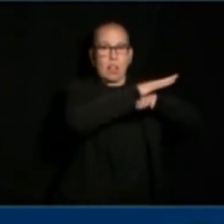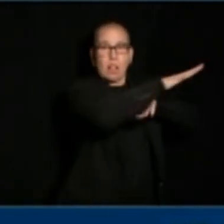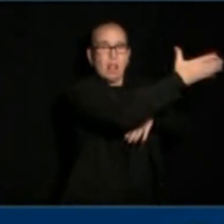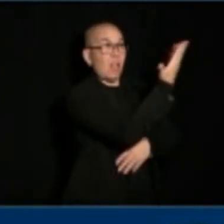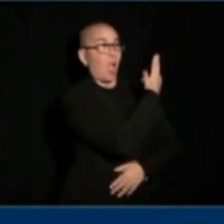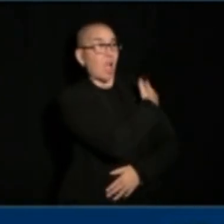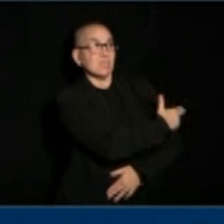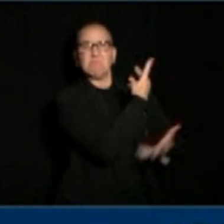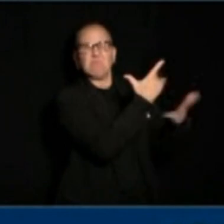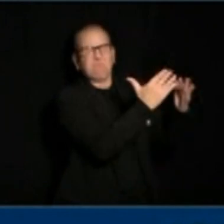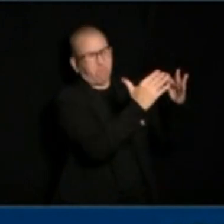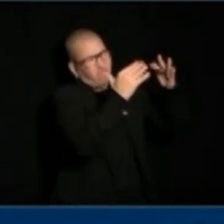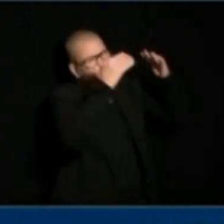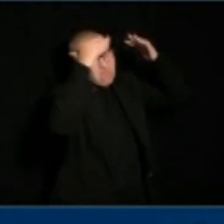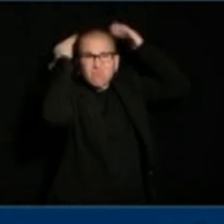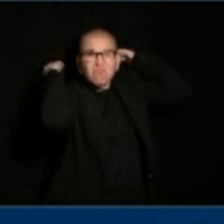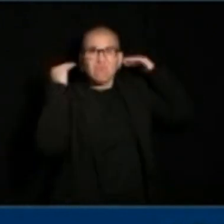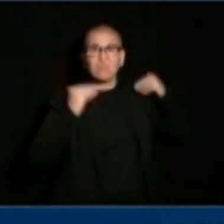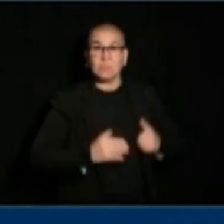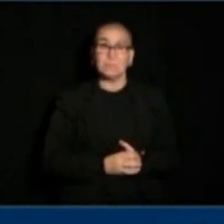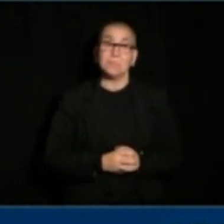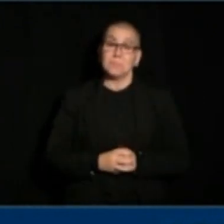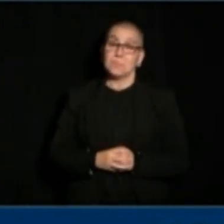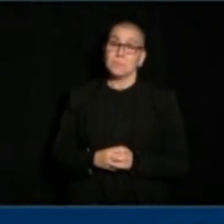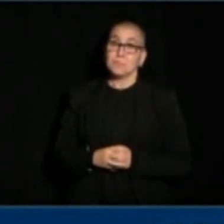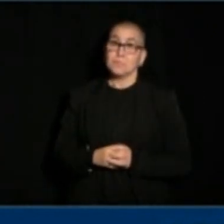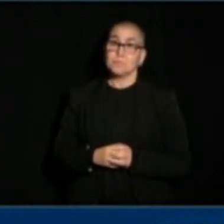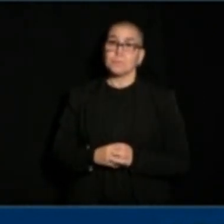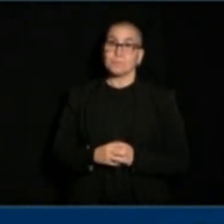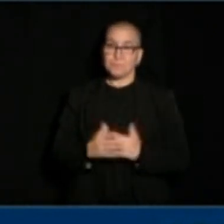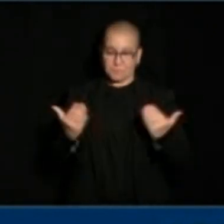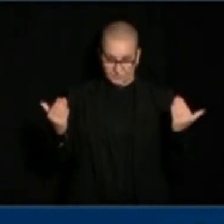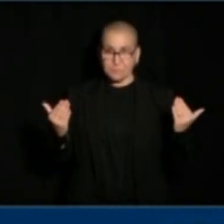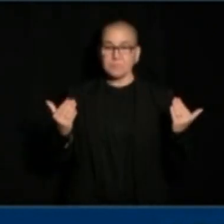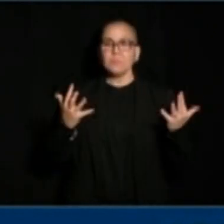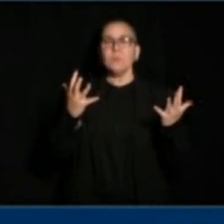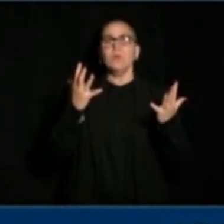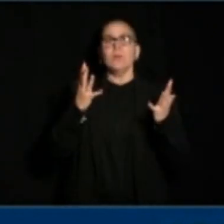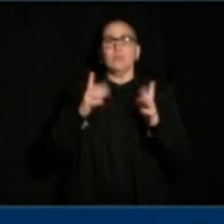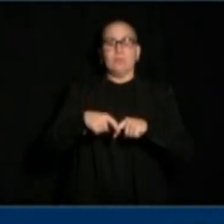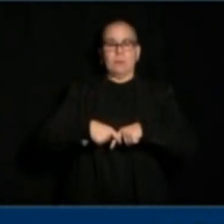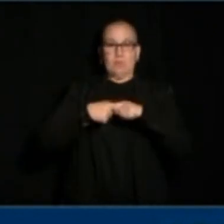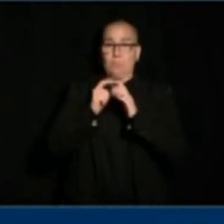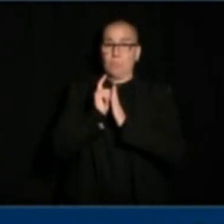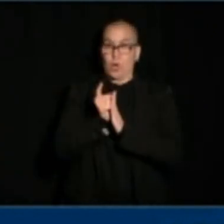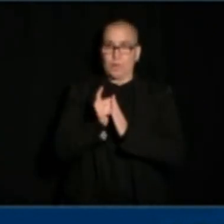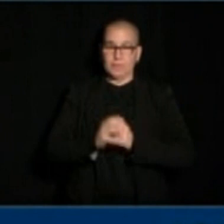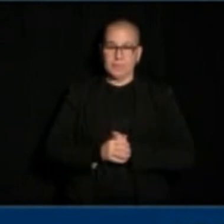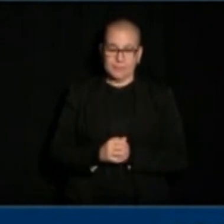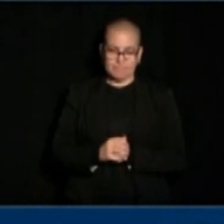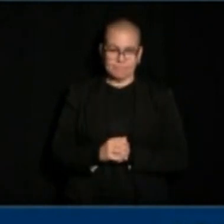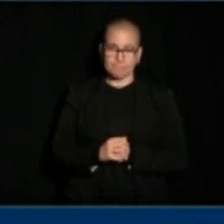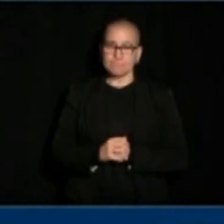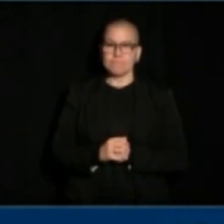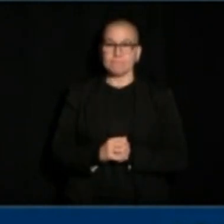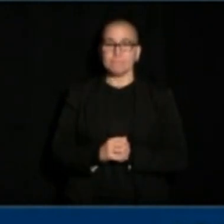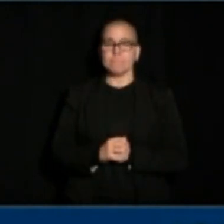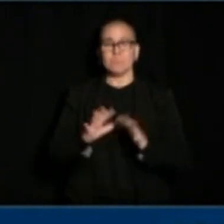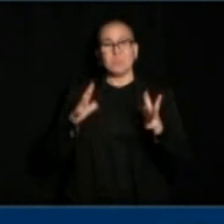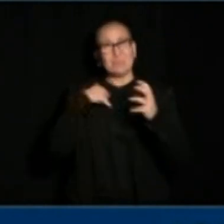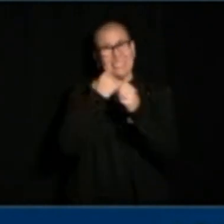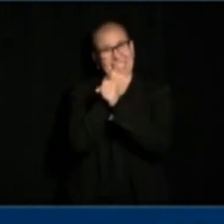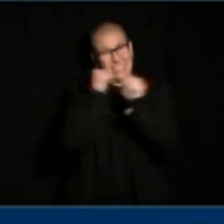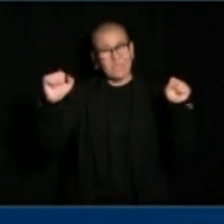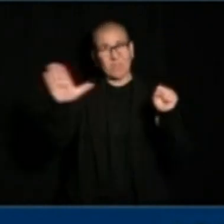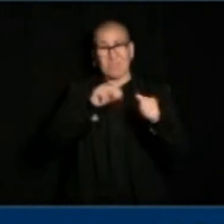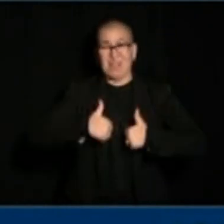So here's what we need to do. We need to take a pause, and we use dials, and we've saved lives, and you've asked and been sacrificed. And just to